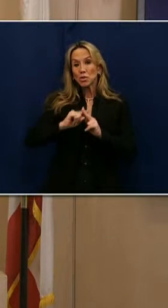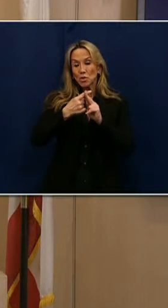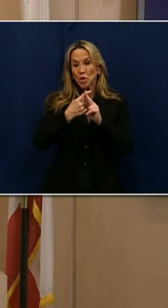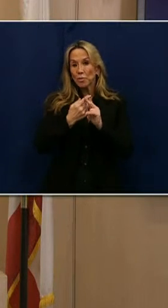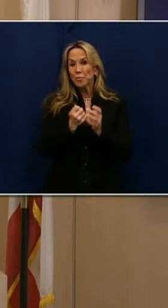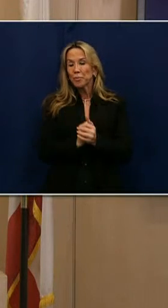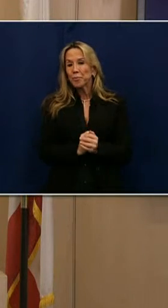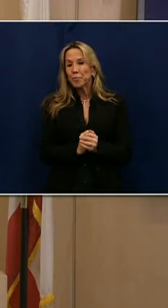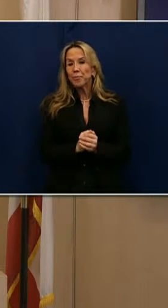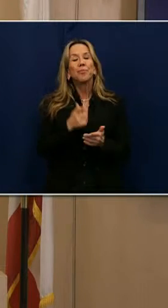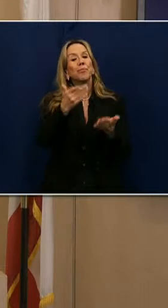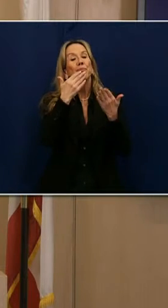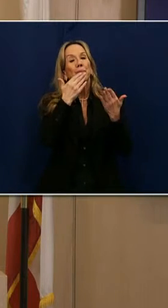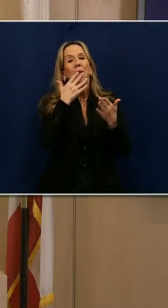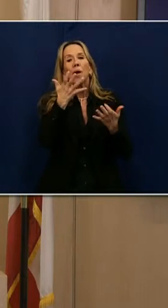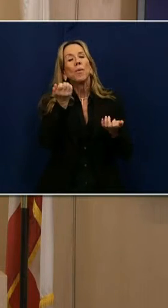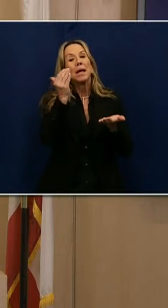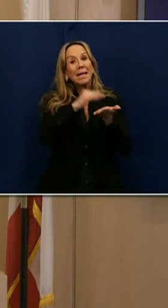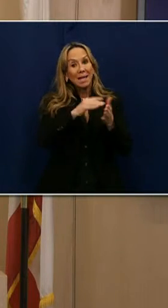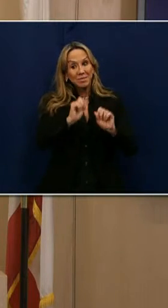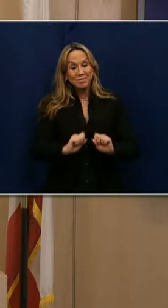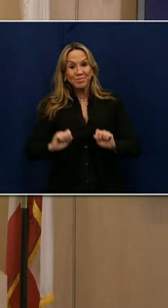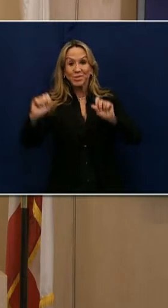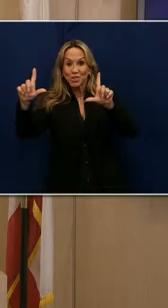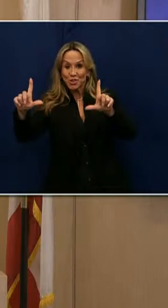Yeah, thank you for the question. If we'll pull the chart up again.